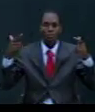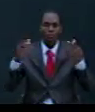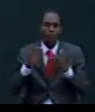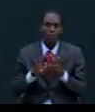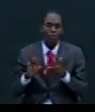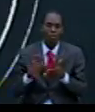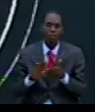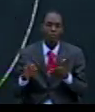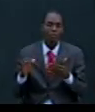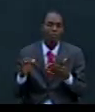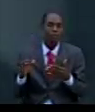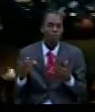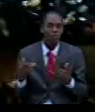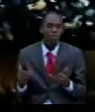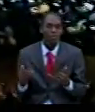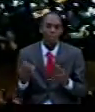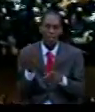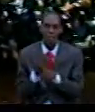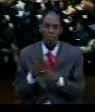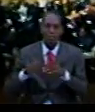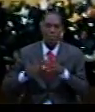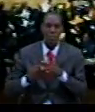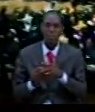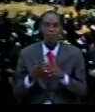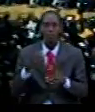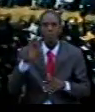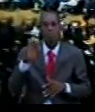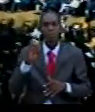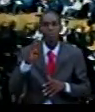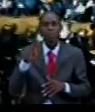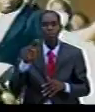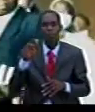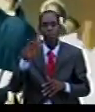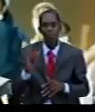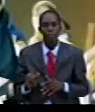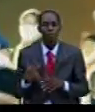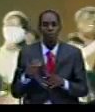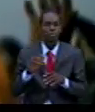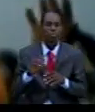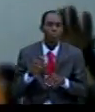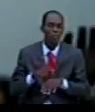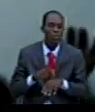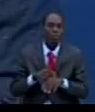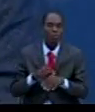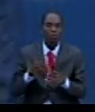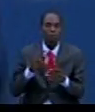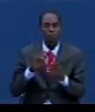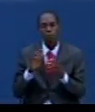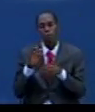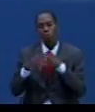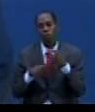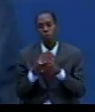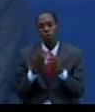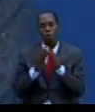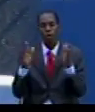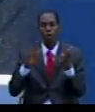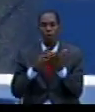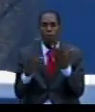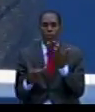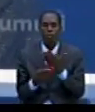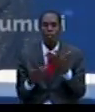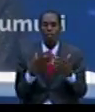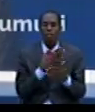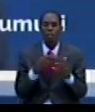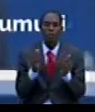liberation has just begun. The February edition of the Global Crusade is gaining momentum, and our international gospel